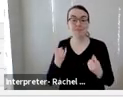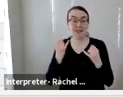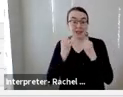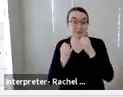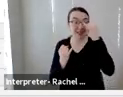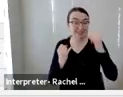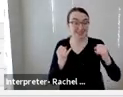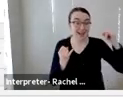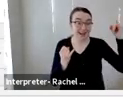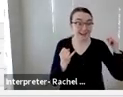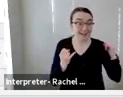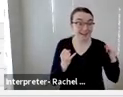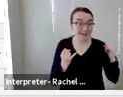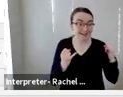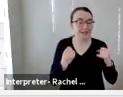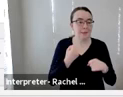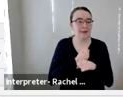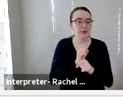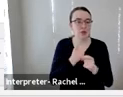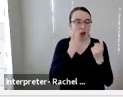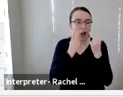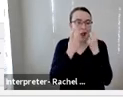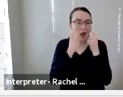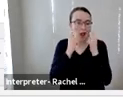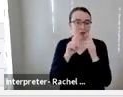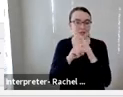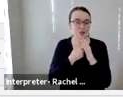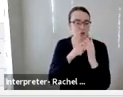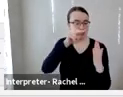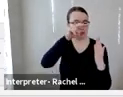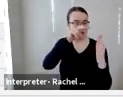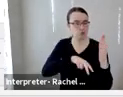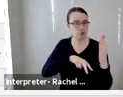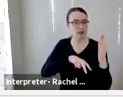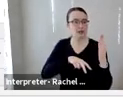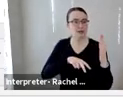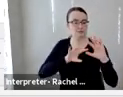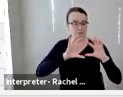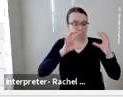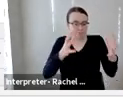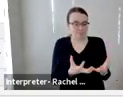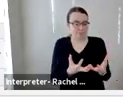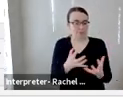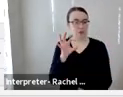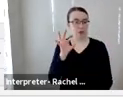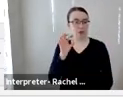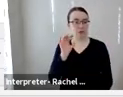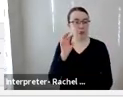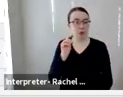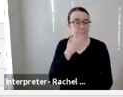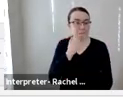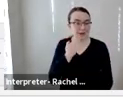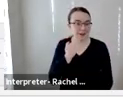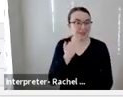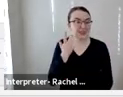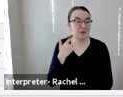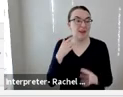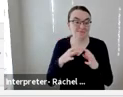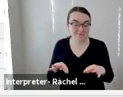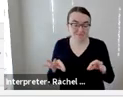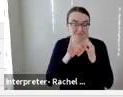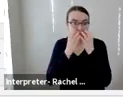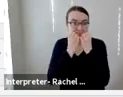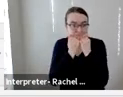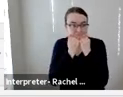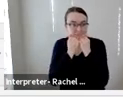makes your eye start to read the form better. And that's why I value the lines so